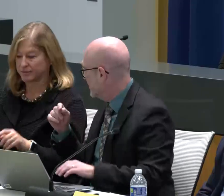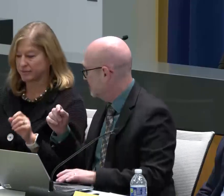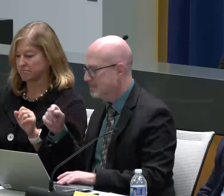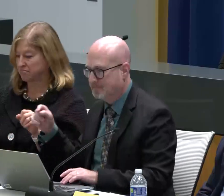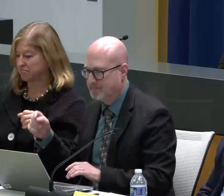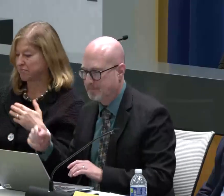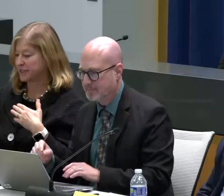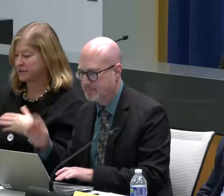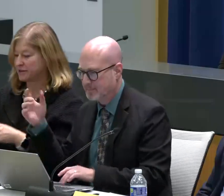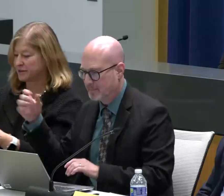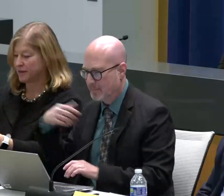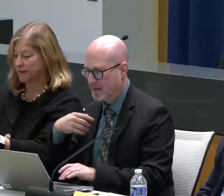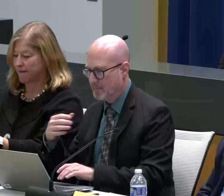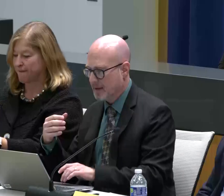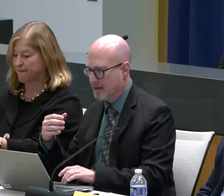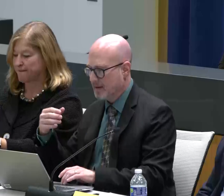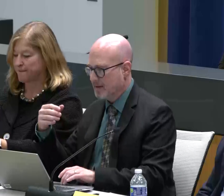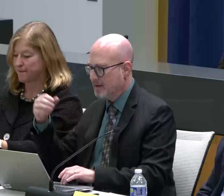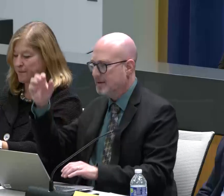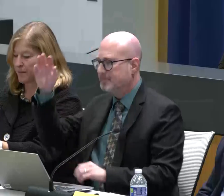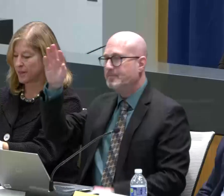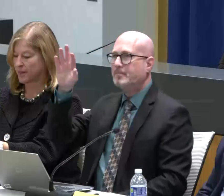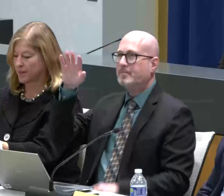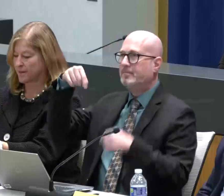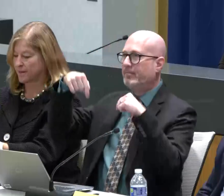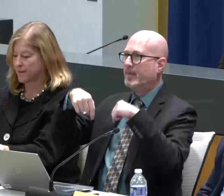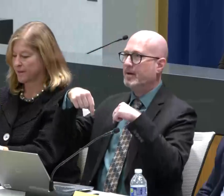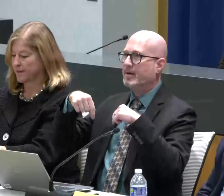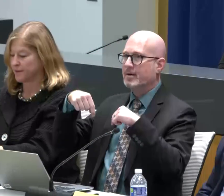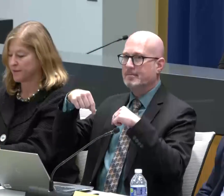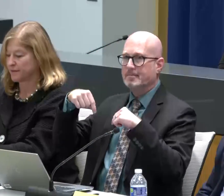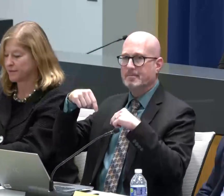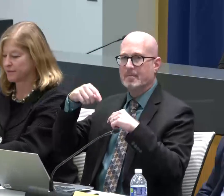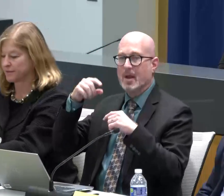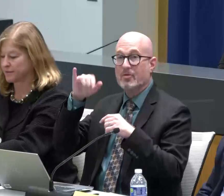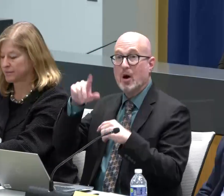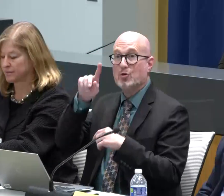You want me to read it? Yes, please. Okay.